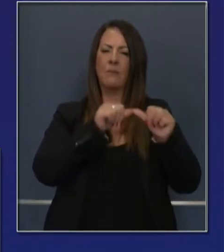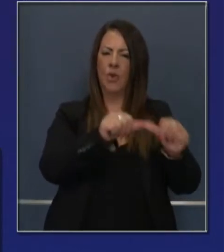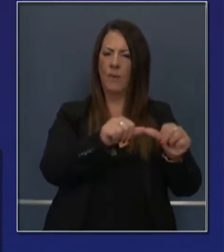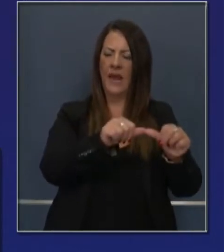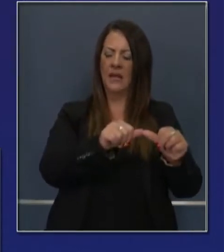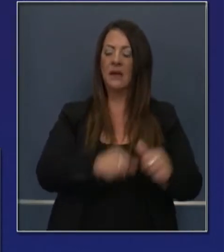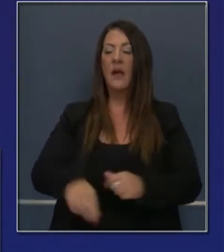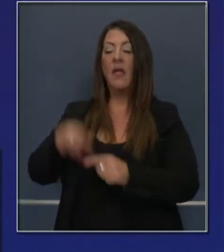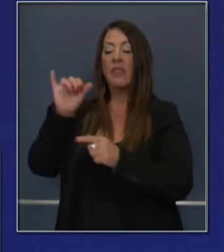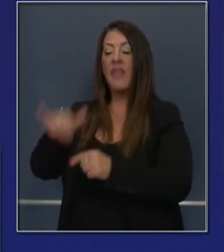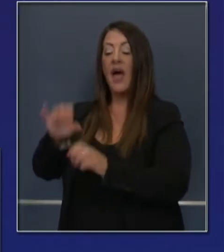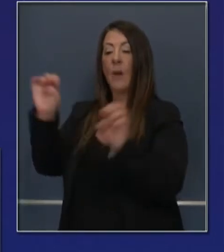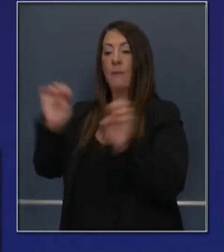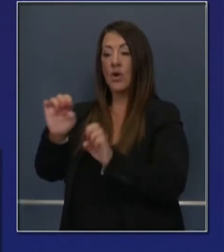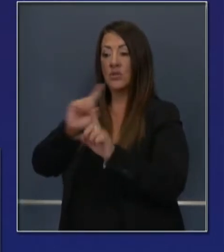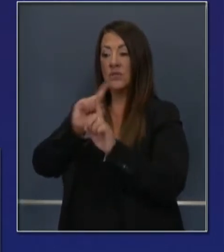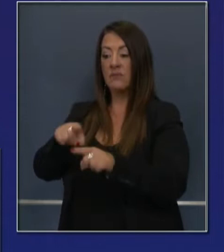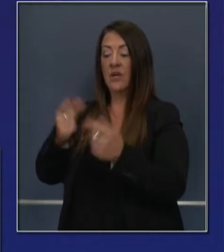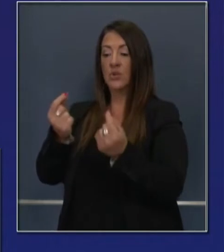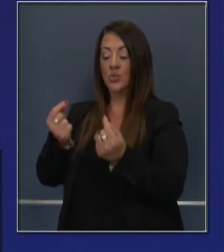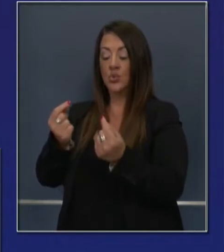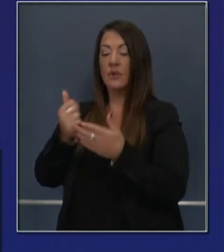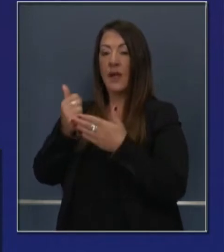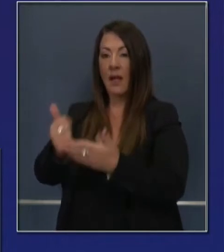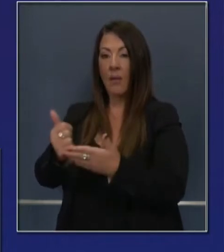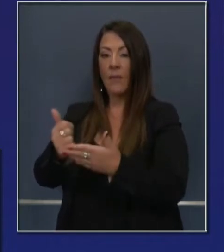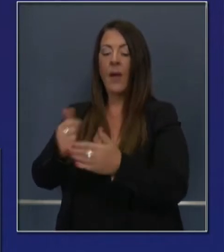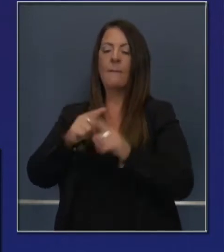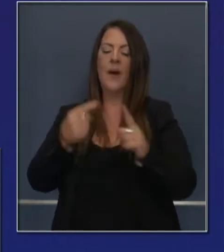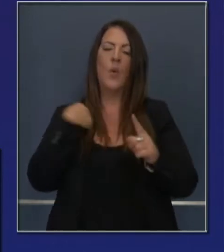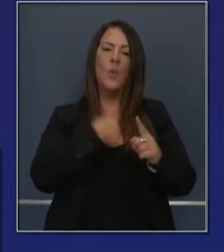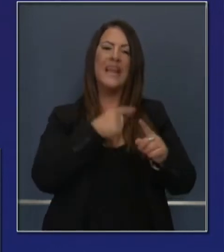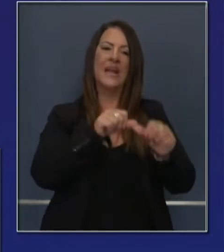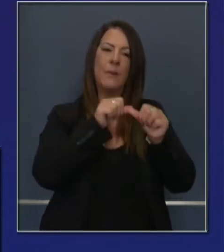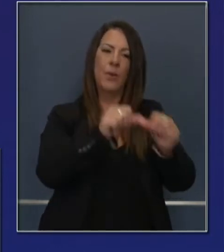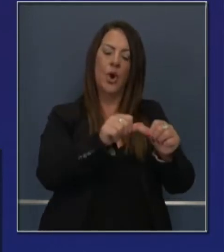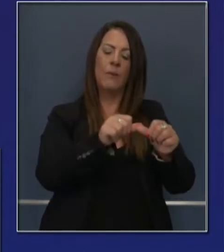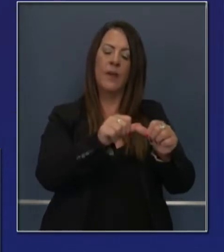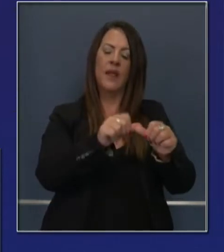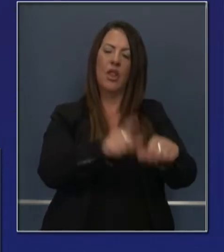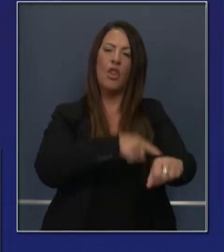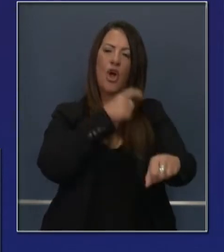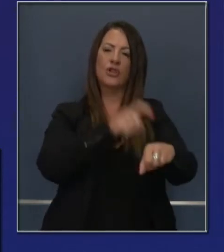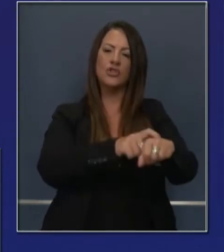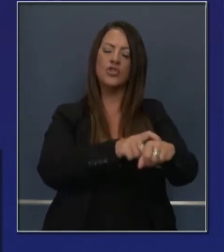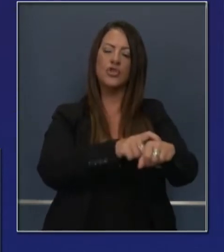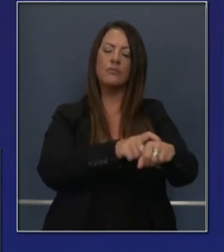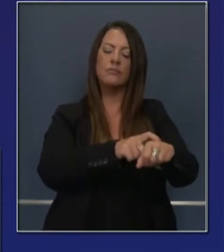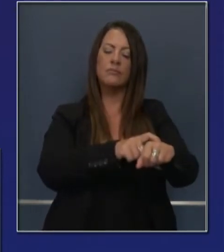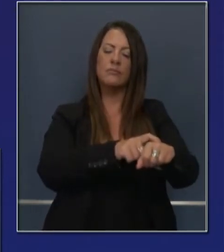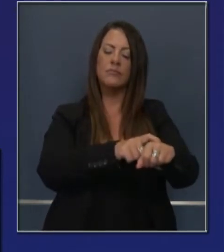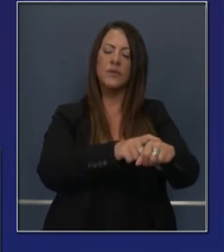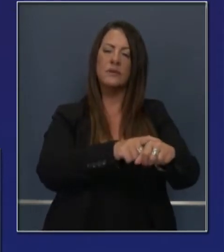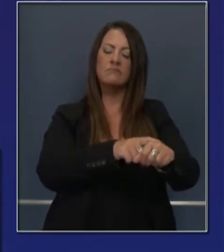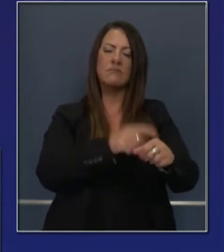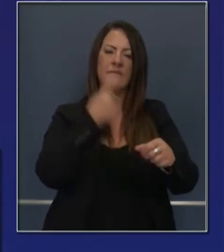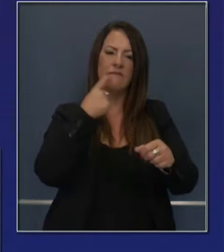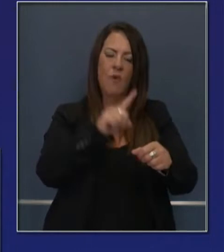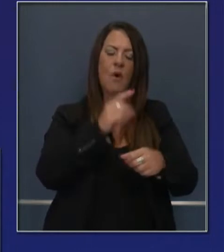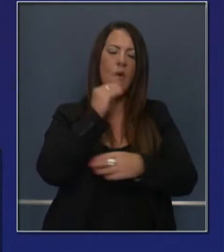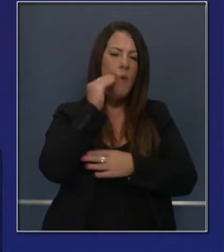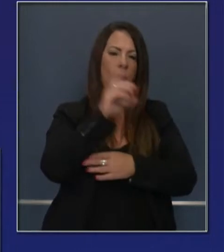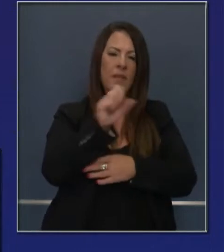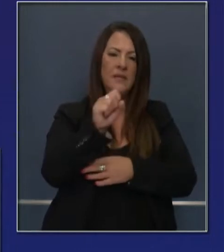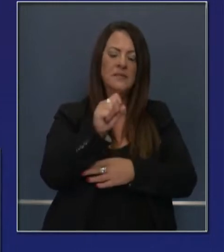emergency response. Now we need a permanent response. And I've long believed that homelessness is solved through